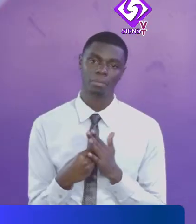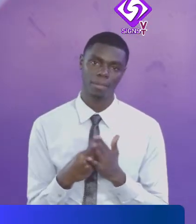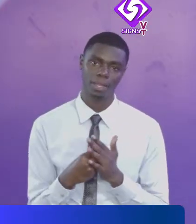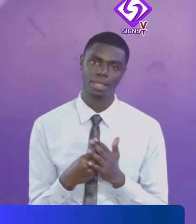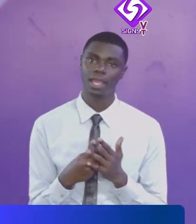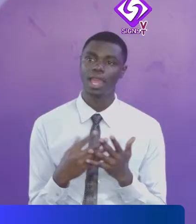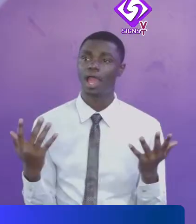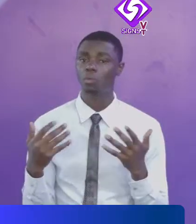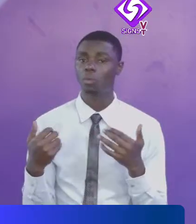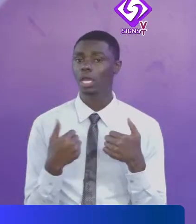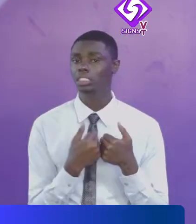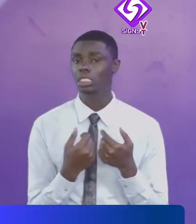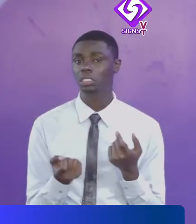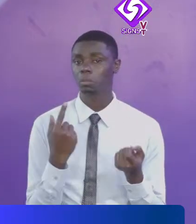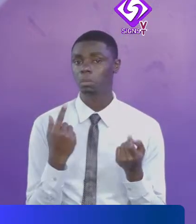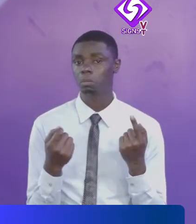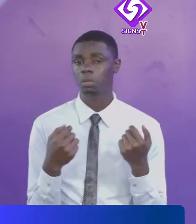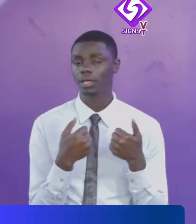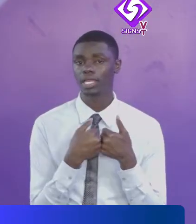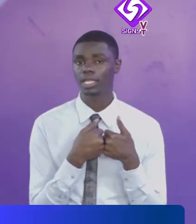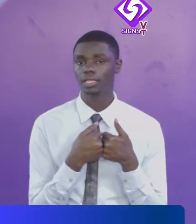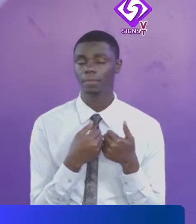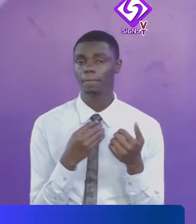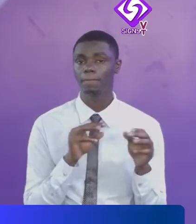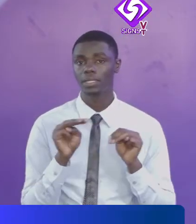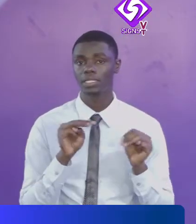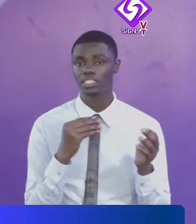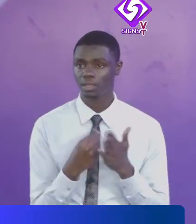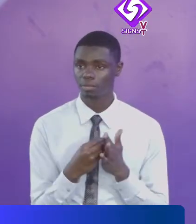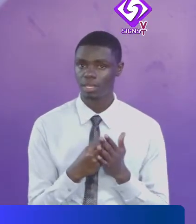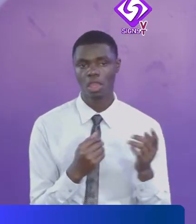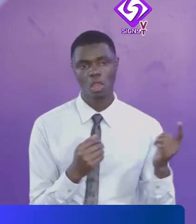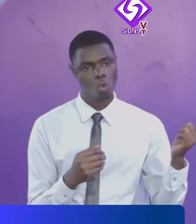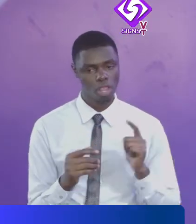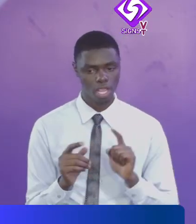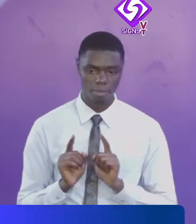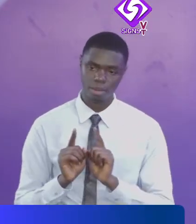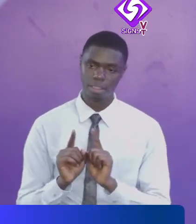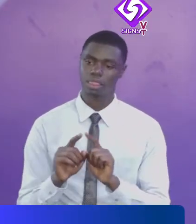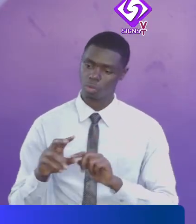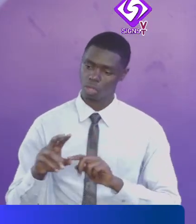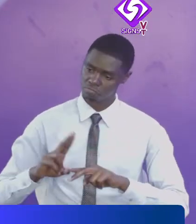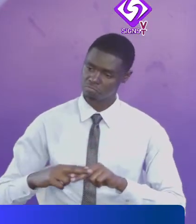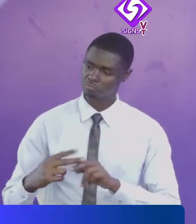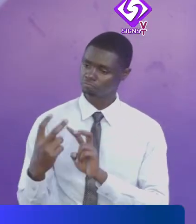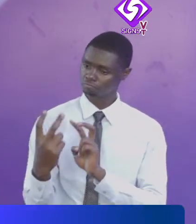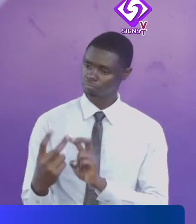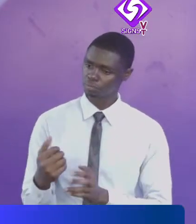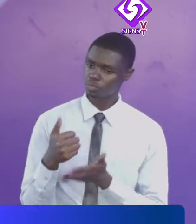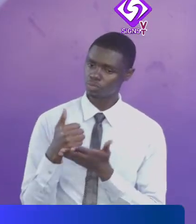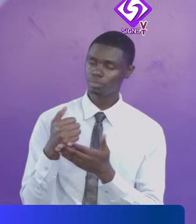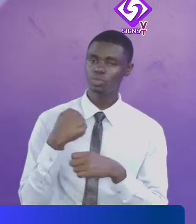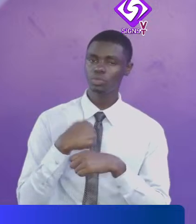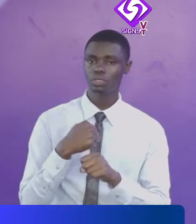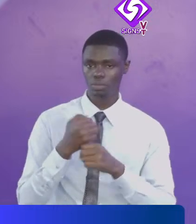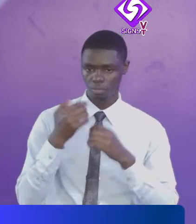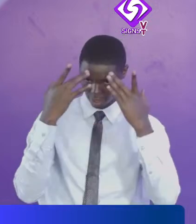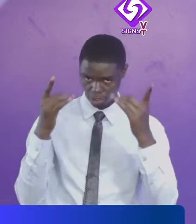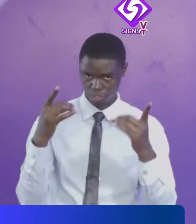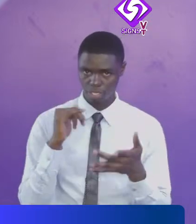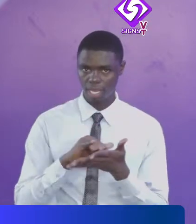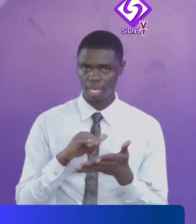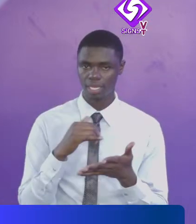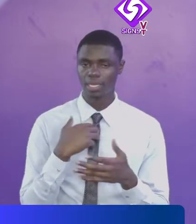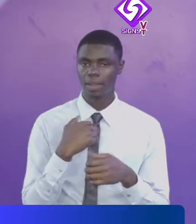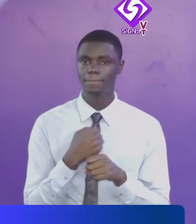have challenges in managing their financial assets, we come in and we walk this journey. We have a sit down with you. We help you to make the decisions that will make sure that your